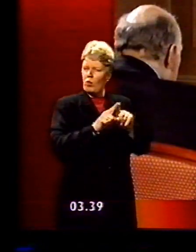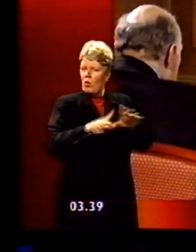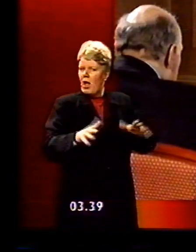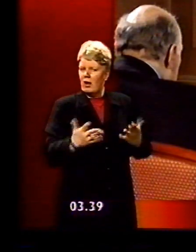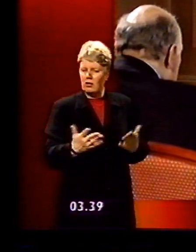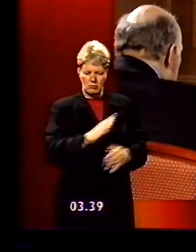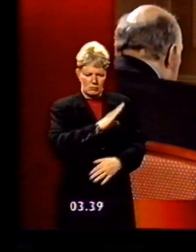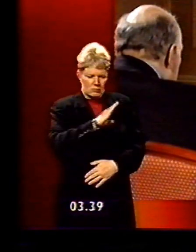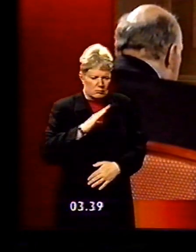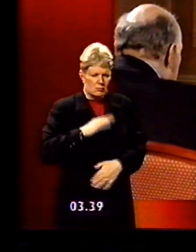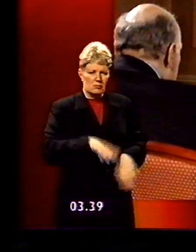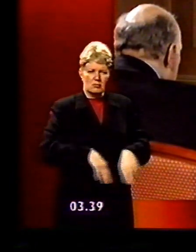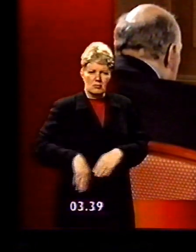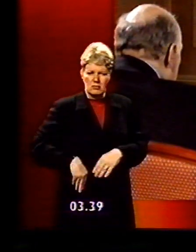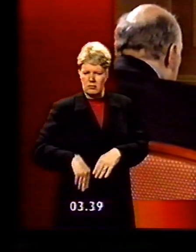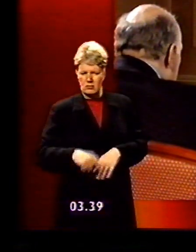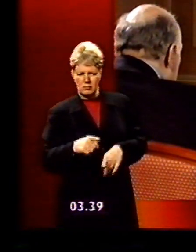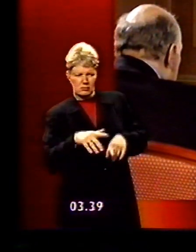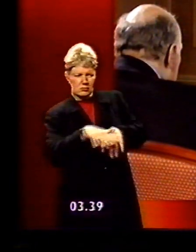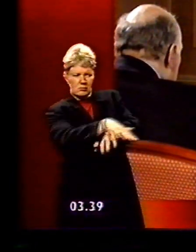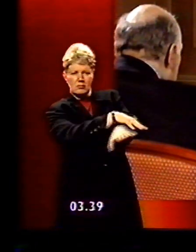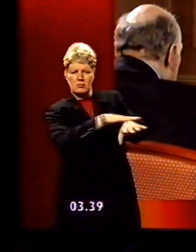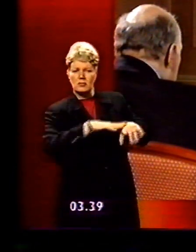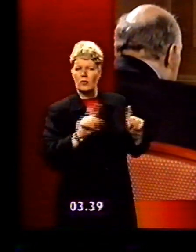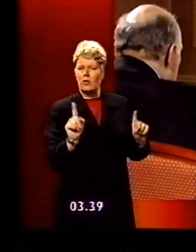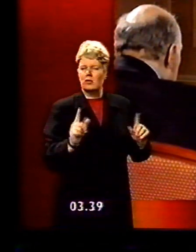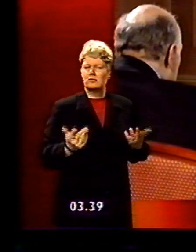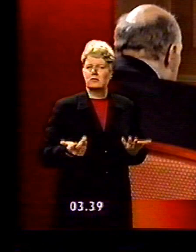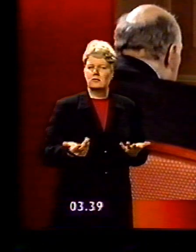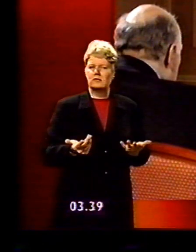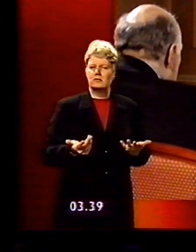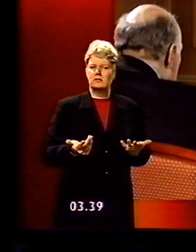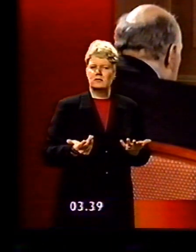military tightened their grip?